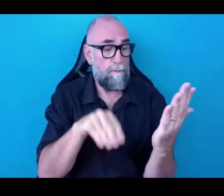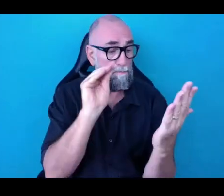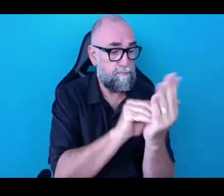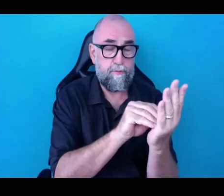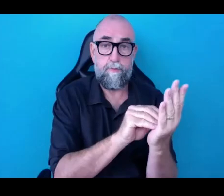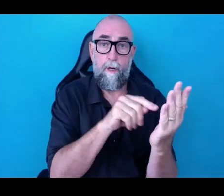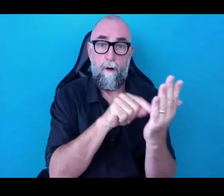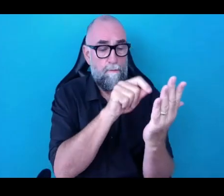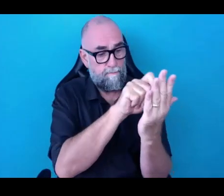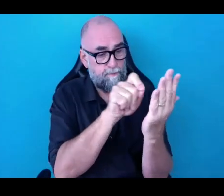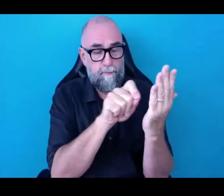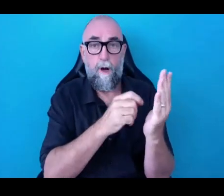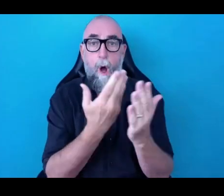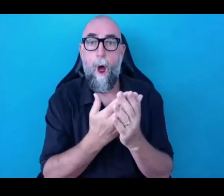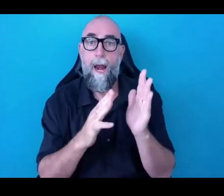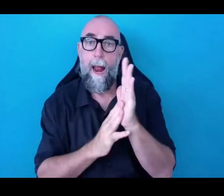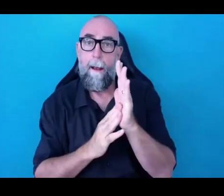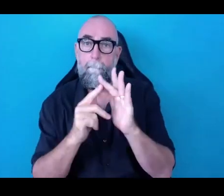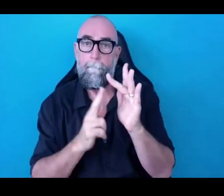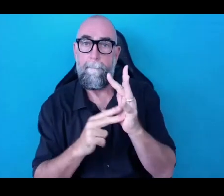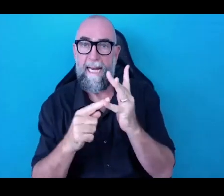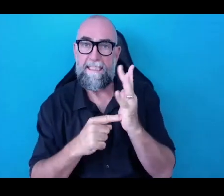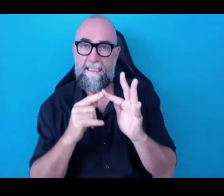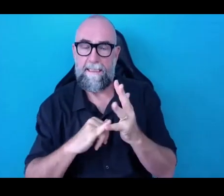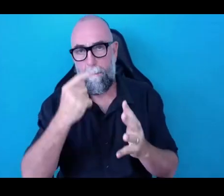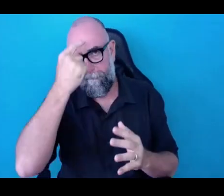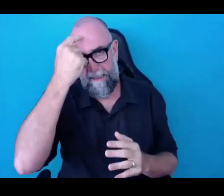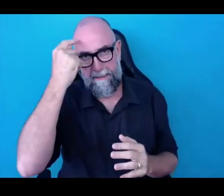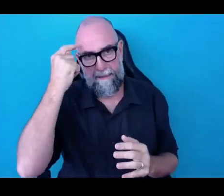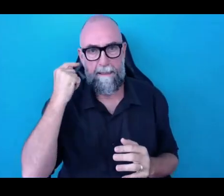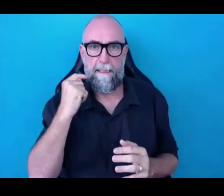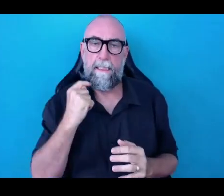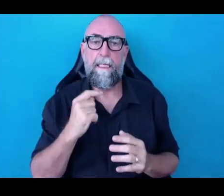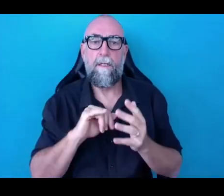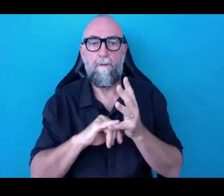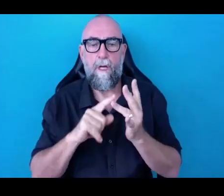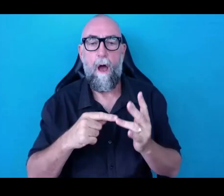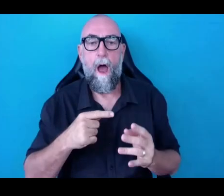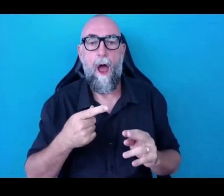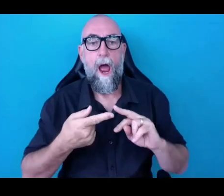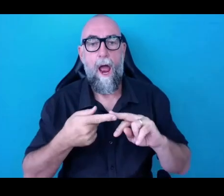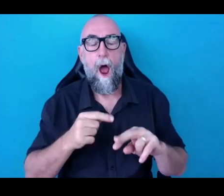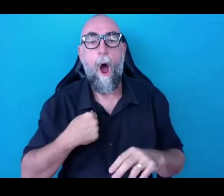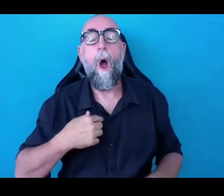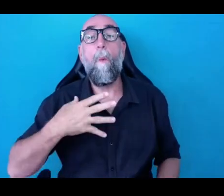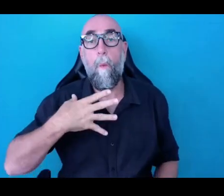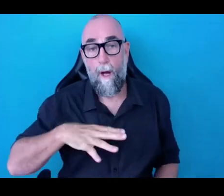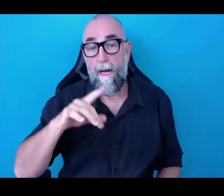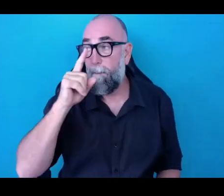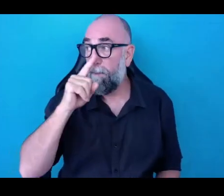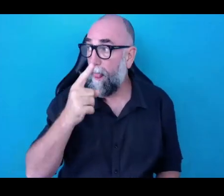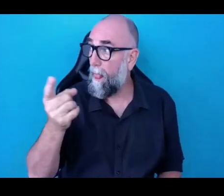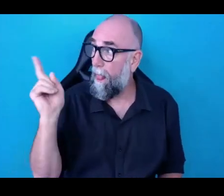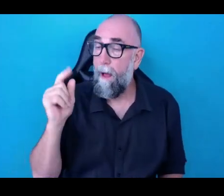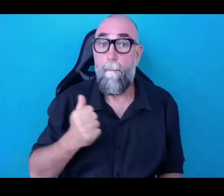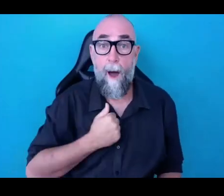if a decision is made that I don't consent to, that I want that down in writing. I want my people to know that I stood up for them